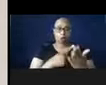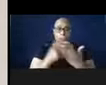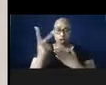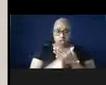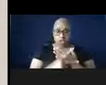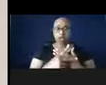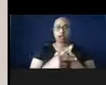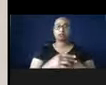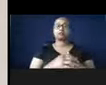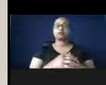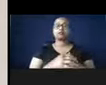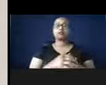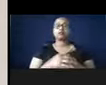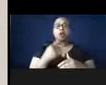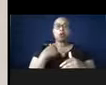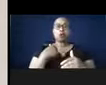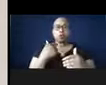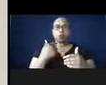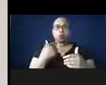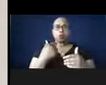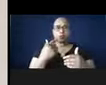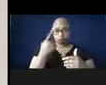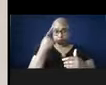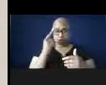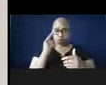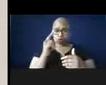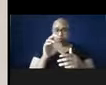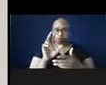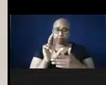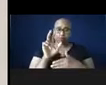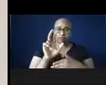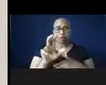to compete for LRF funding.